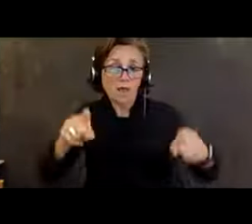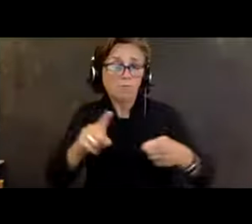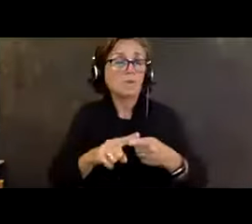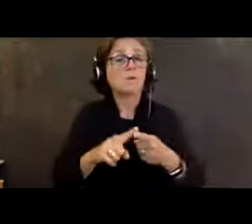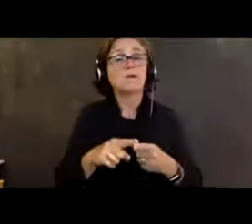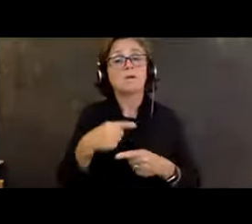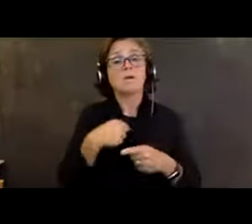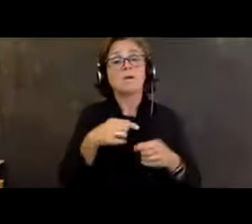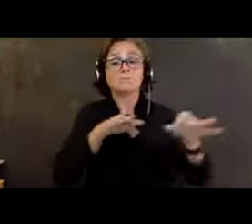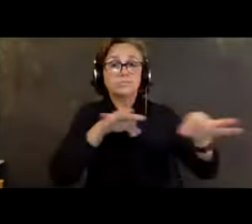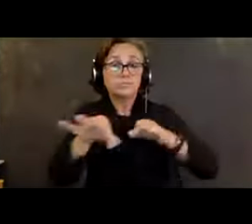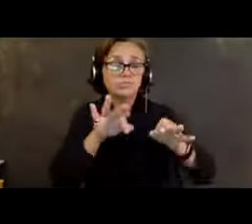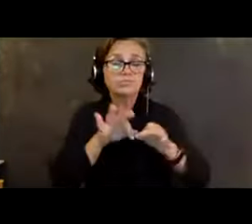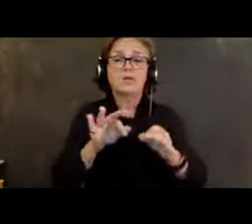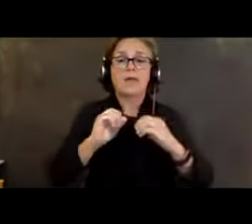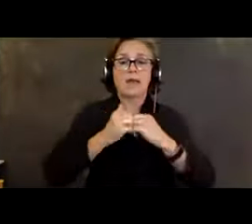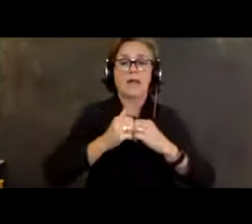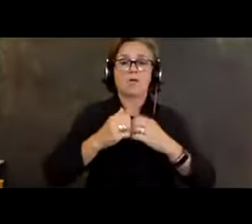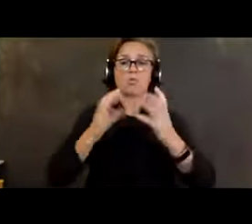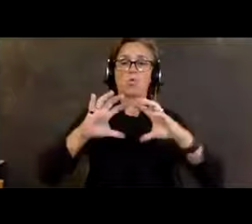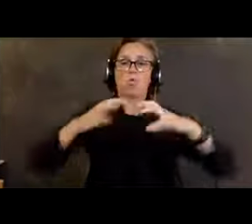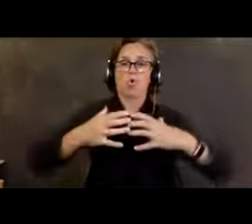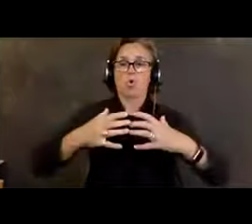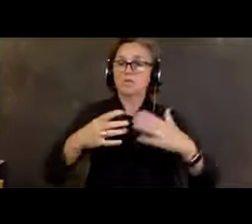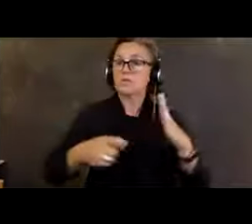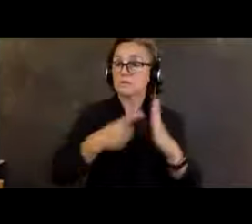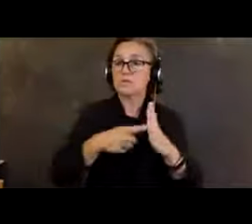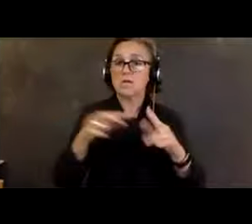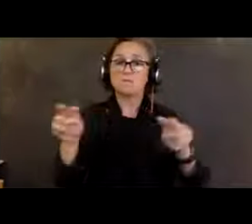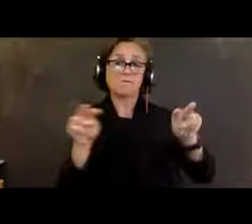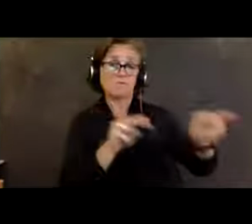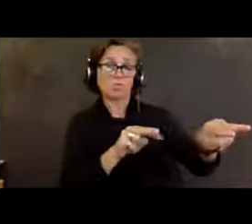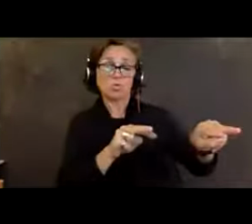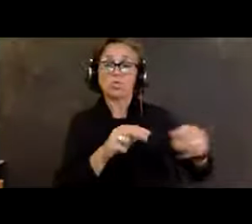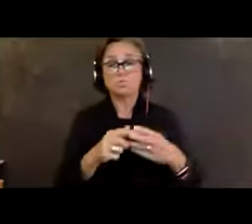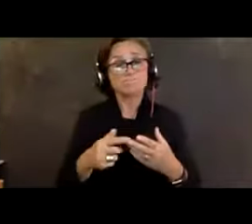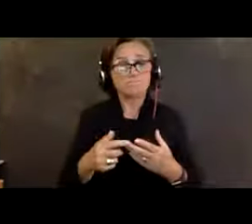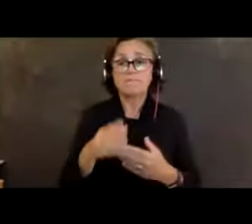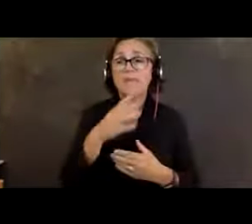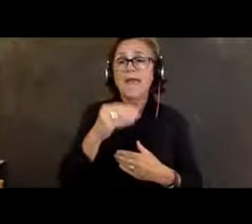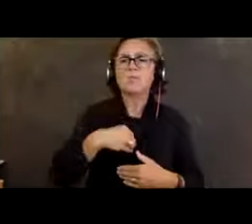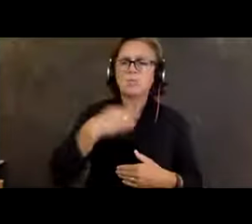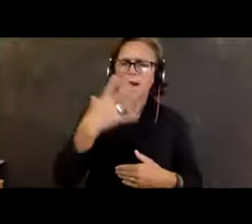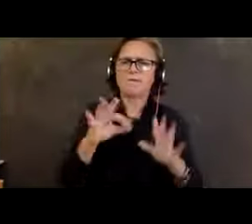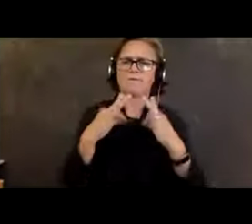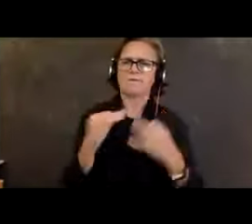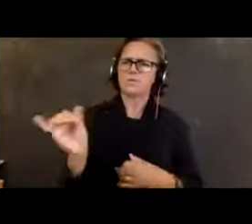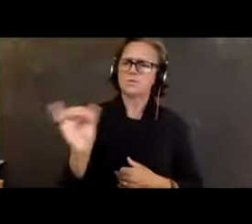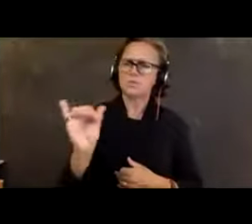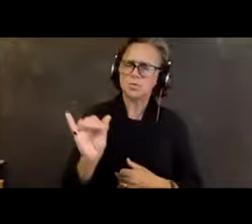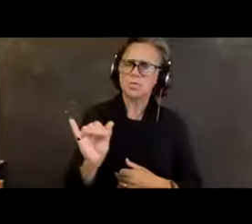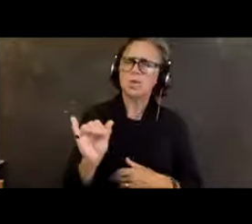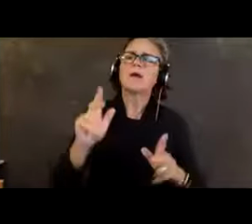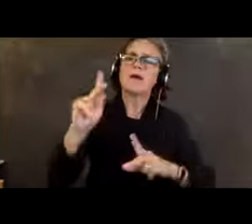So I'll have those conversations. But I think white families and other families of color, it's also important to have these conversations as well, so